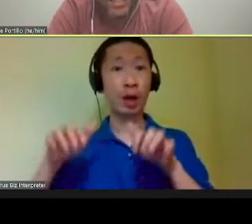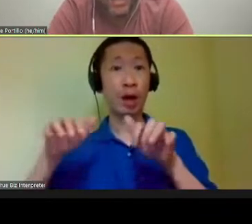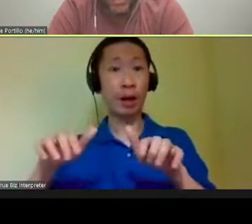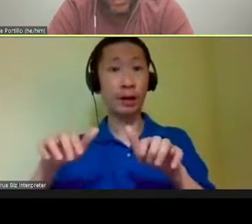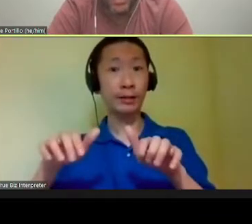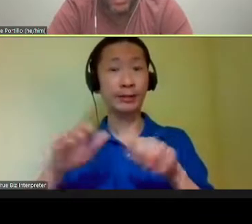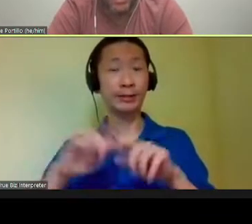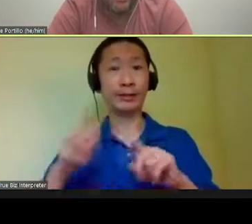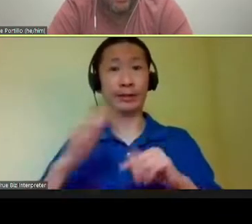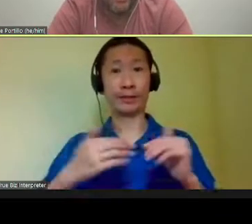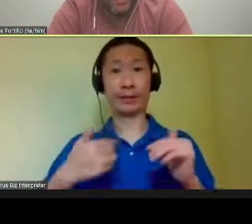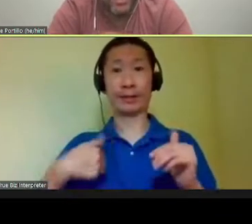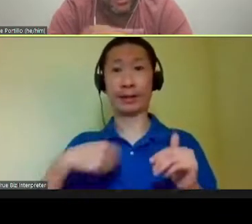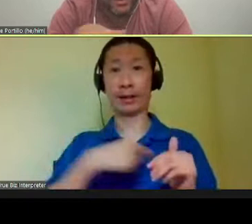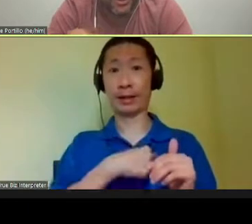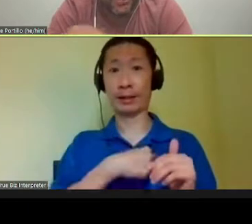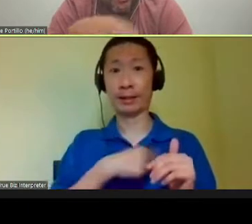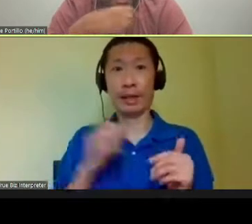us,